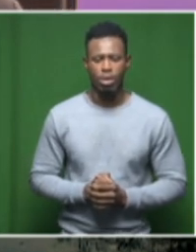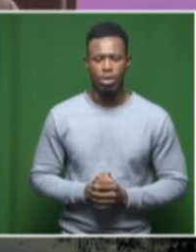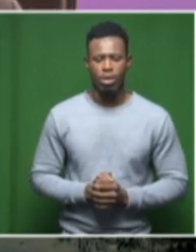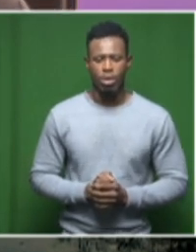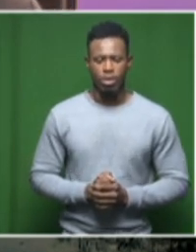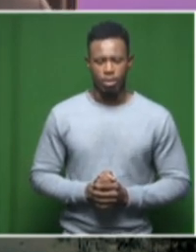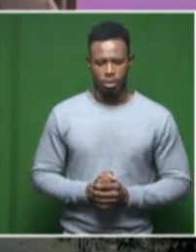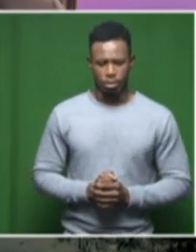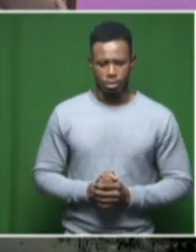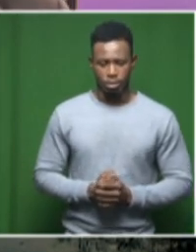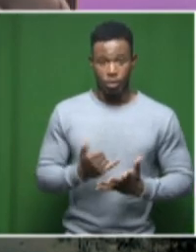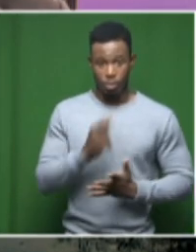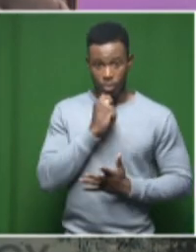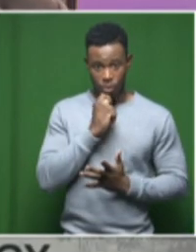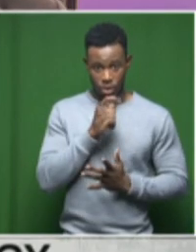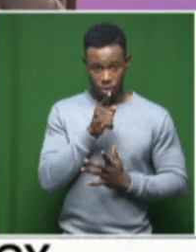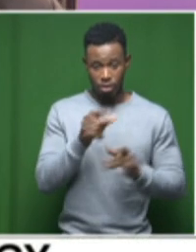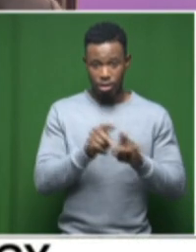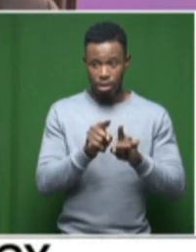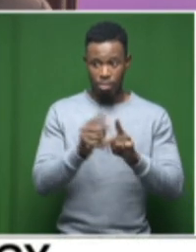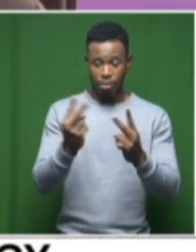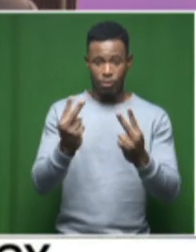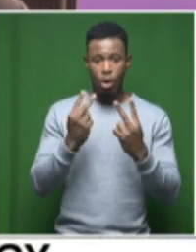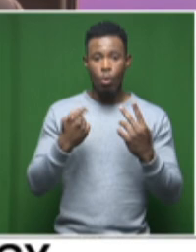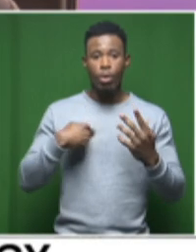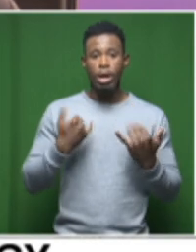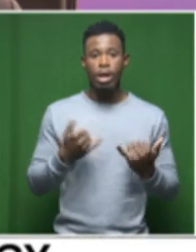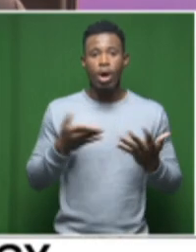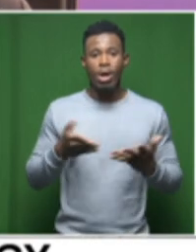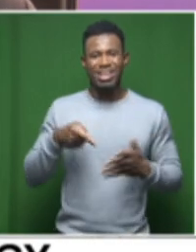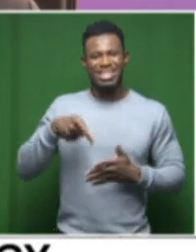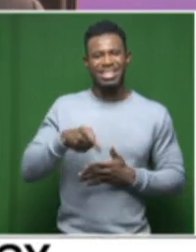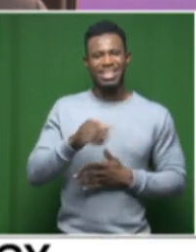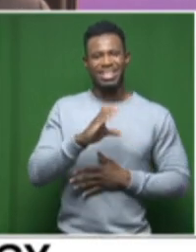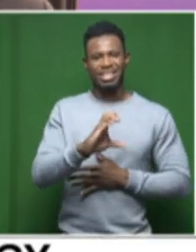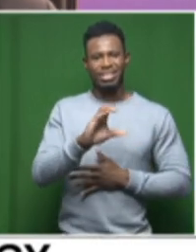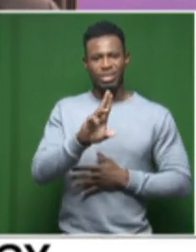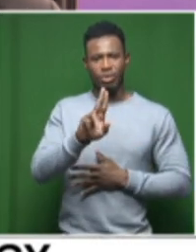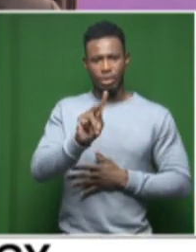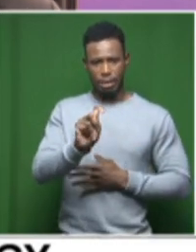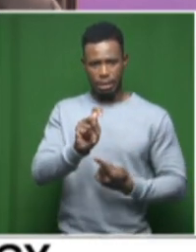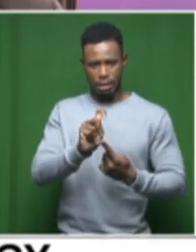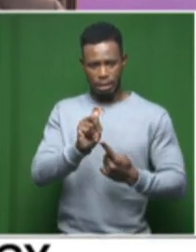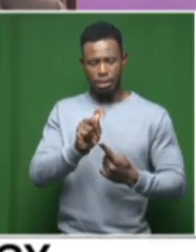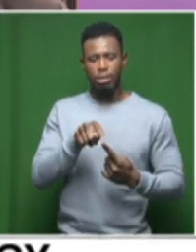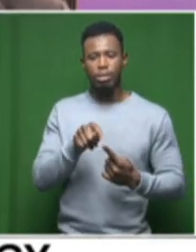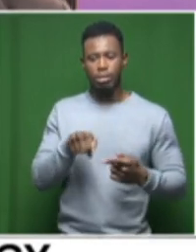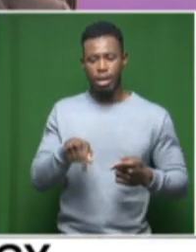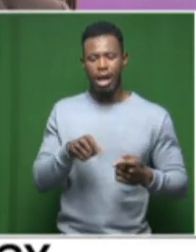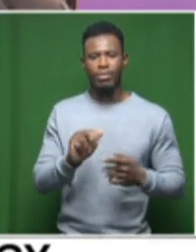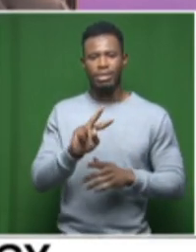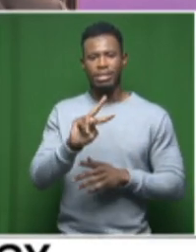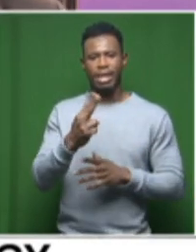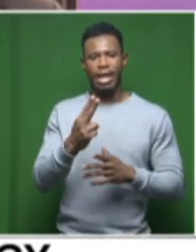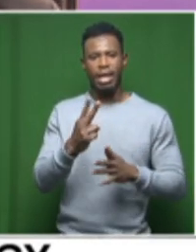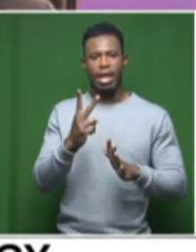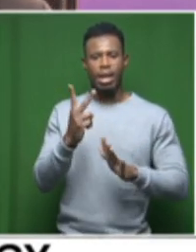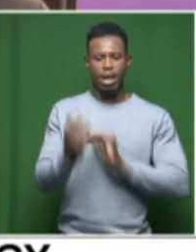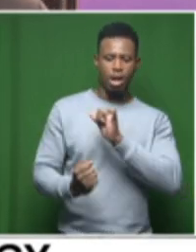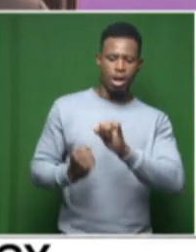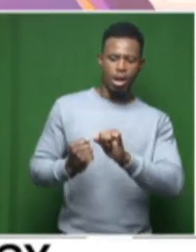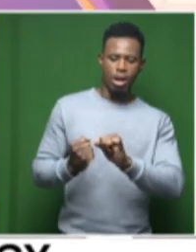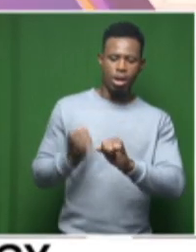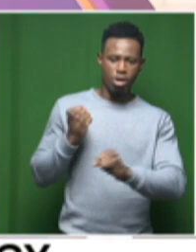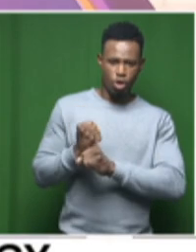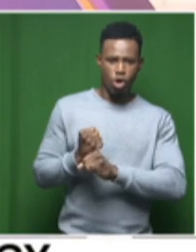Good morning to you and the viewers. We are at the Central University of Technology where the second annual Fourth Industrial Revolution is